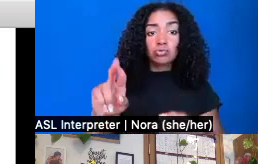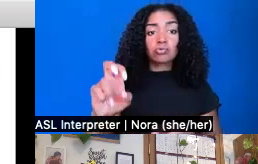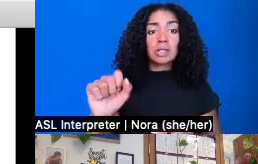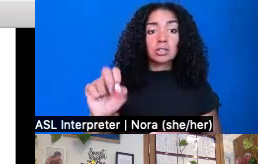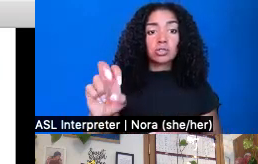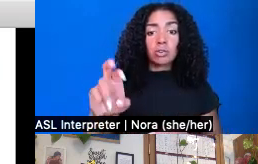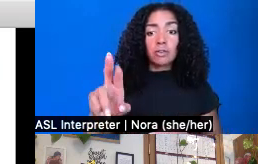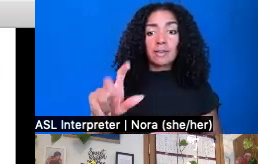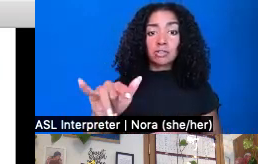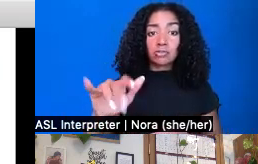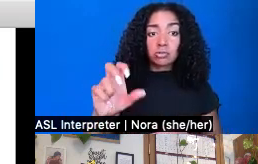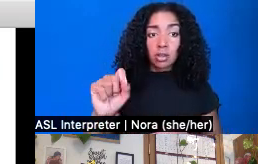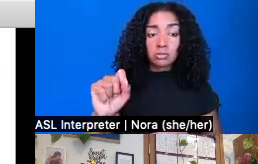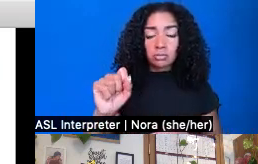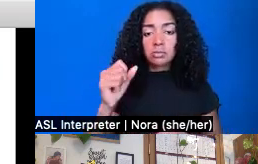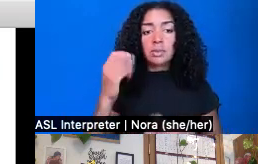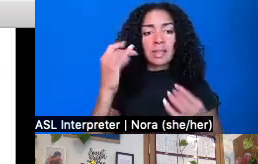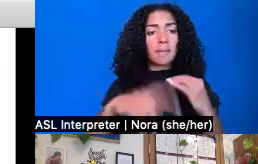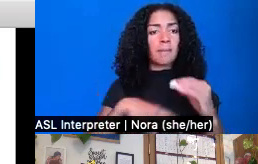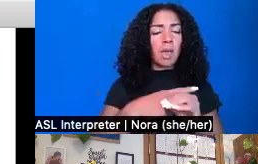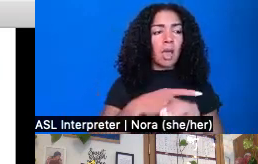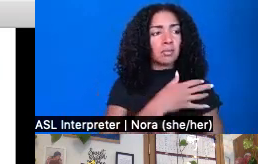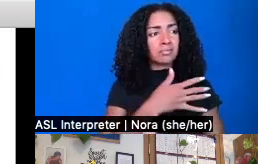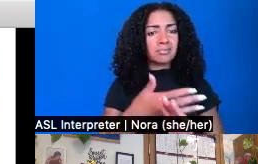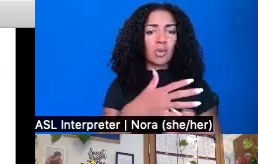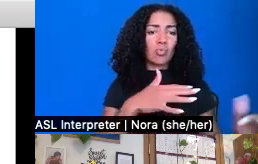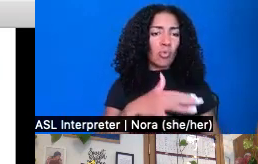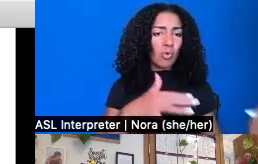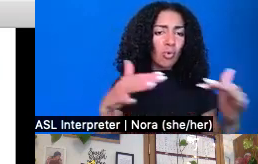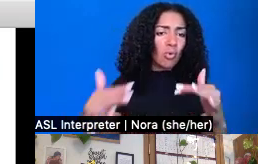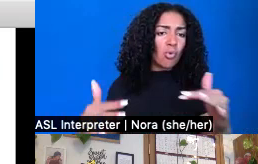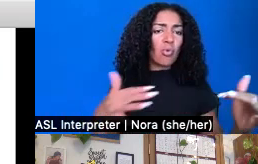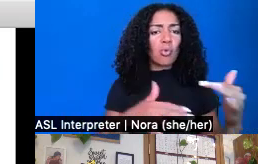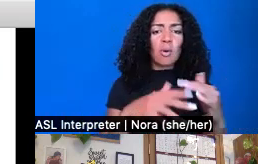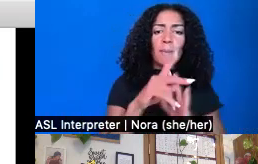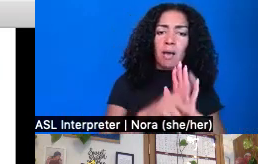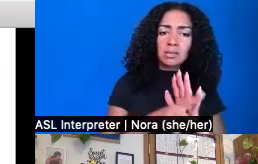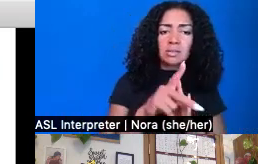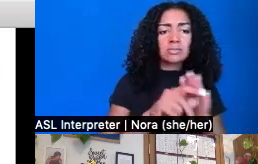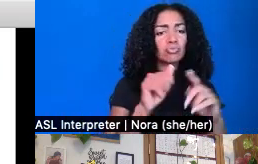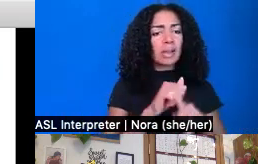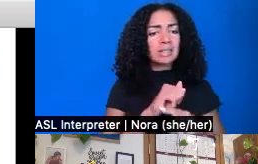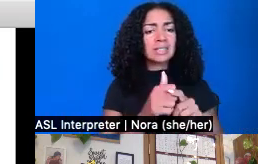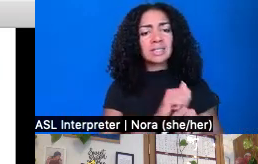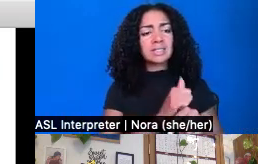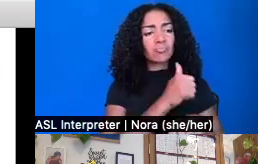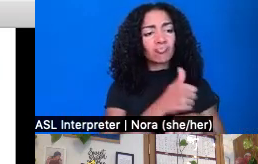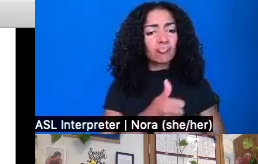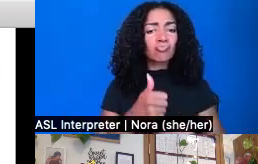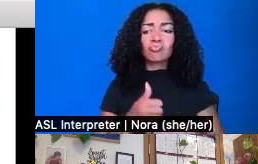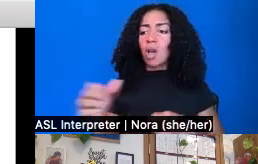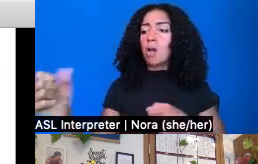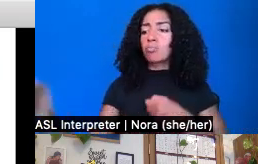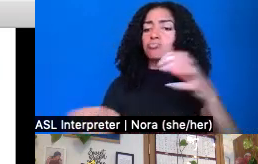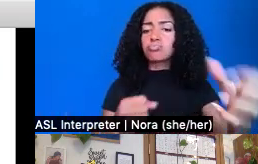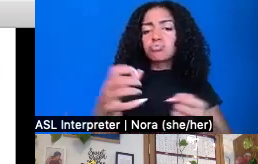all of the war and all of the policies and practices that have been put in place, being relocated, being put on